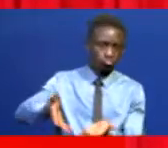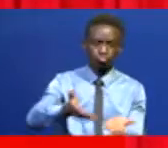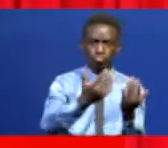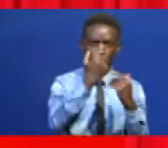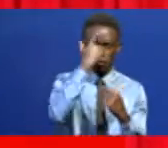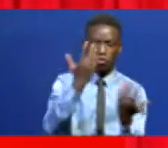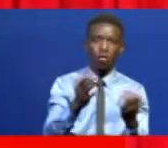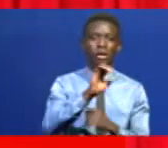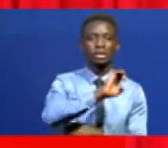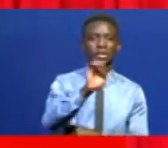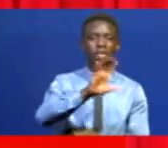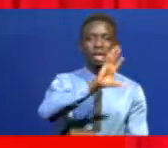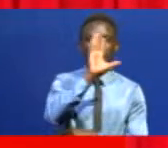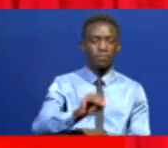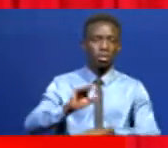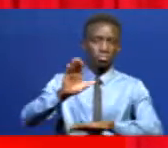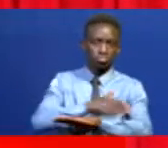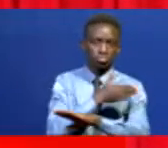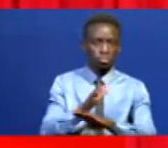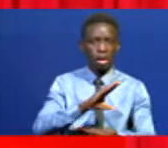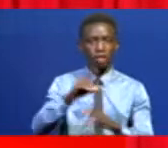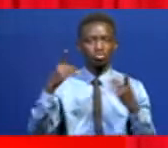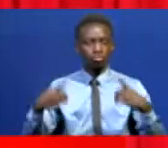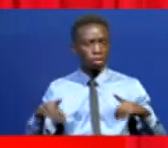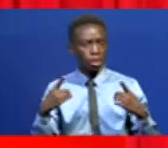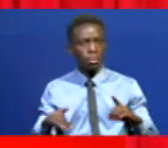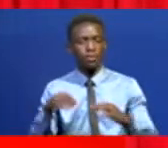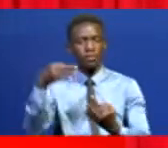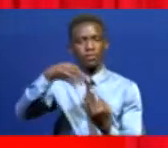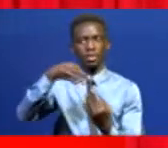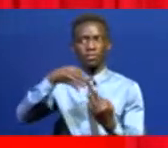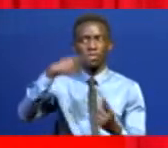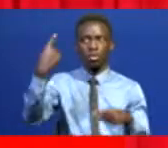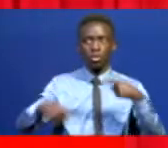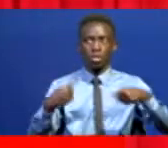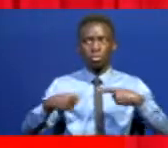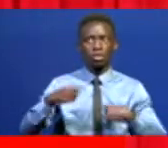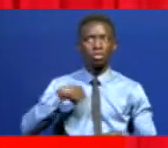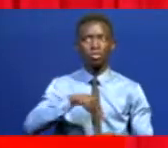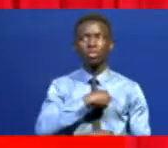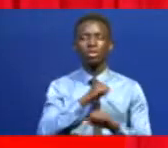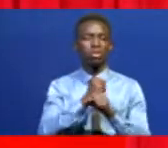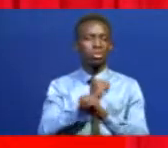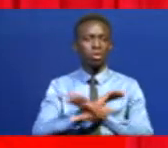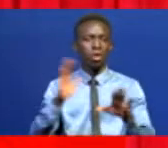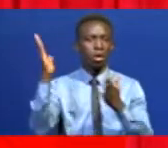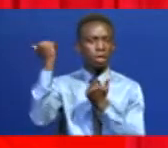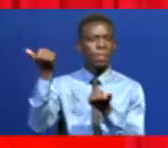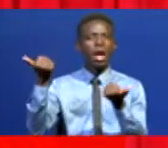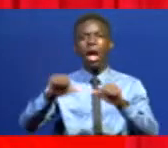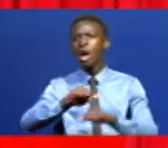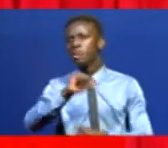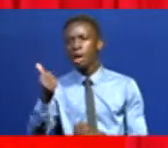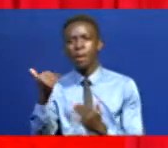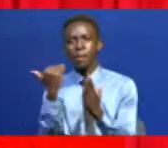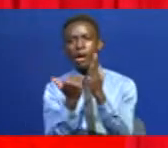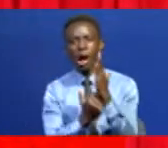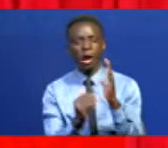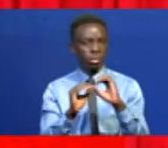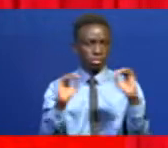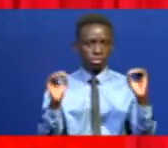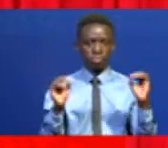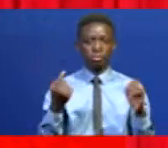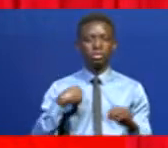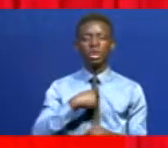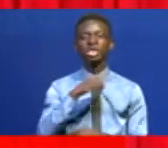African Music and the Drama Festival competition, we don't expect any problem, Your Excellency, and we are sure